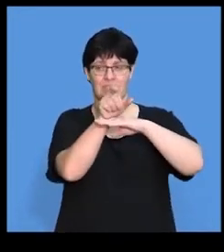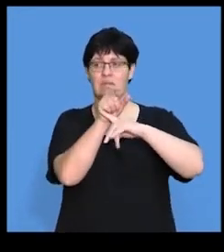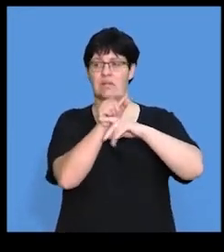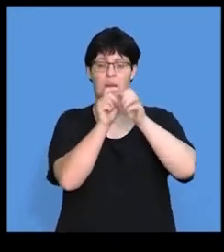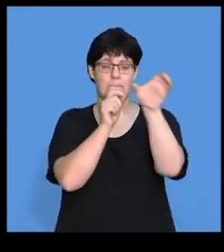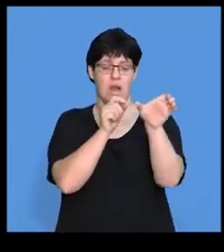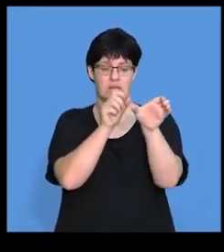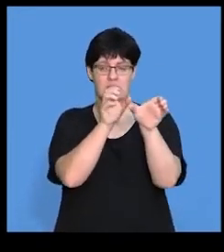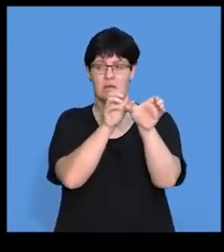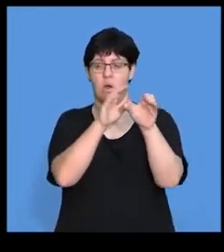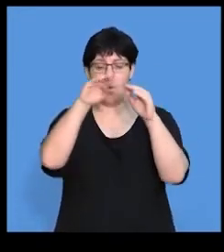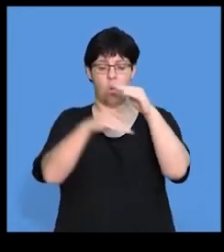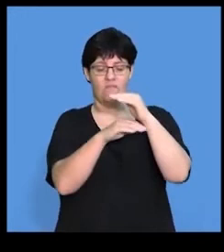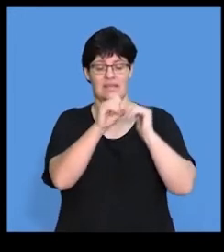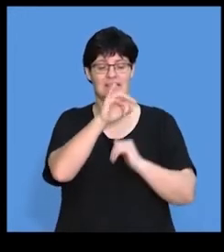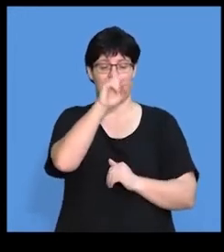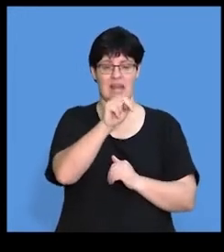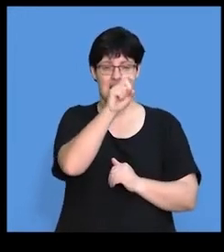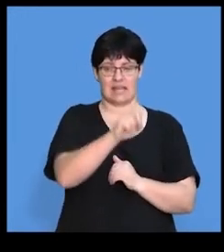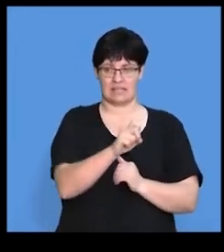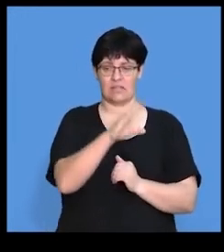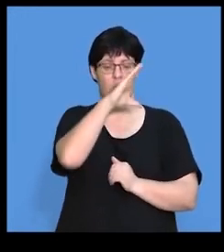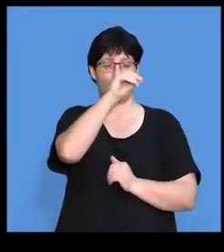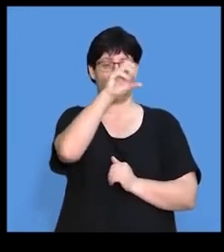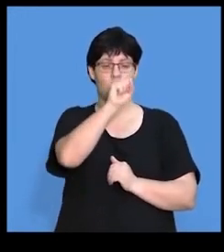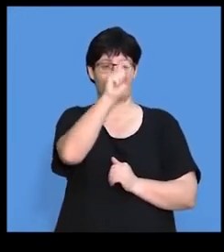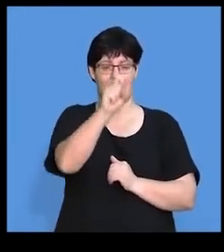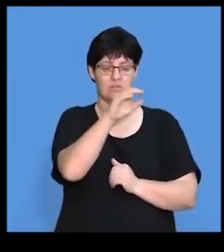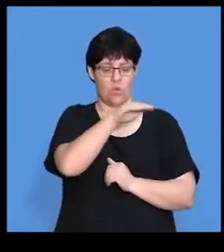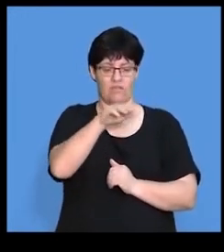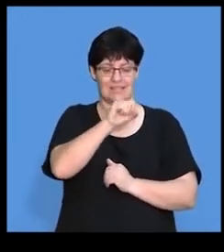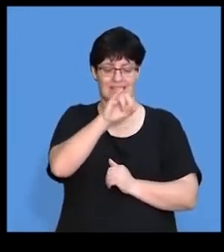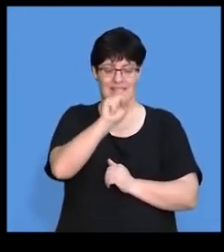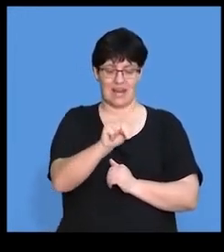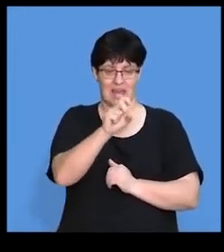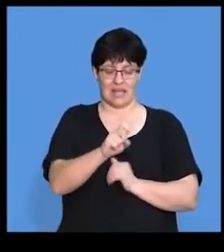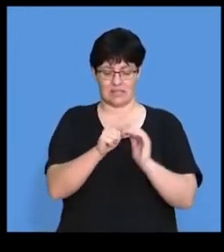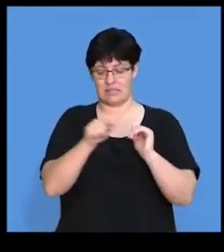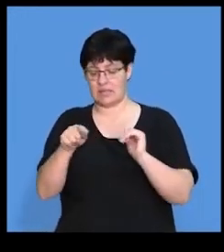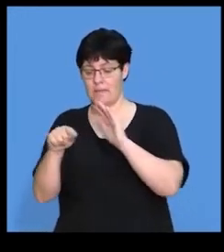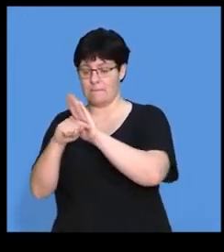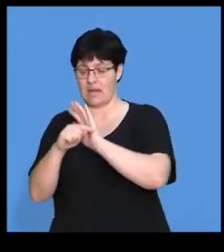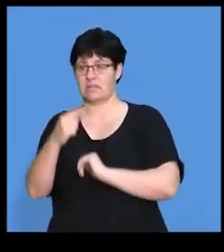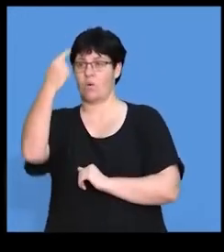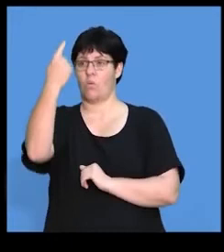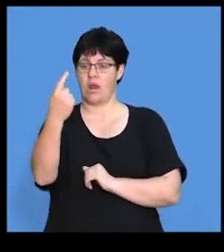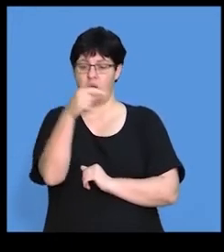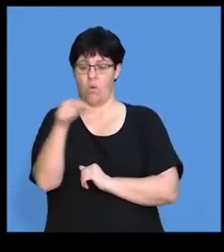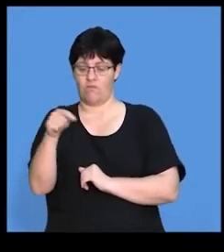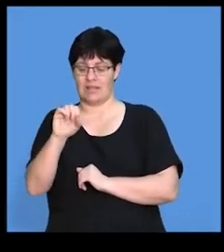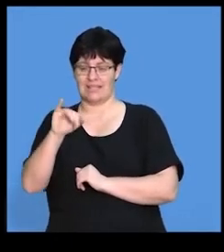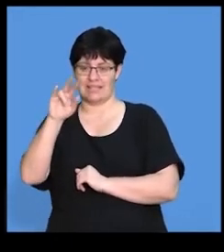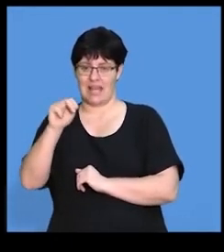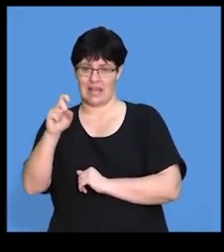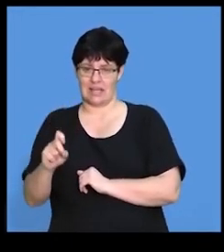put each part over the sine x. So I've got cos x over sine x minus 1 over